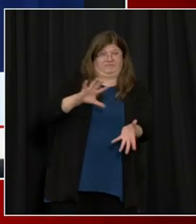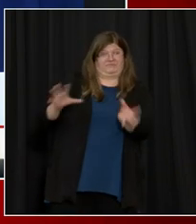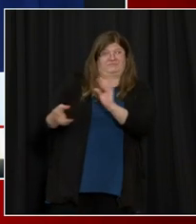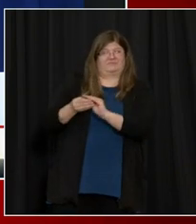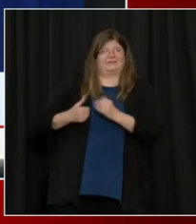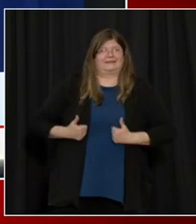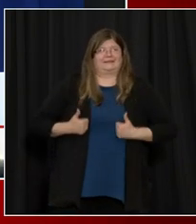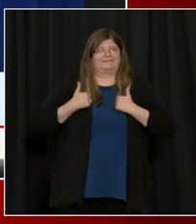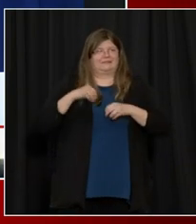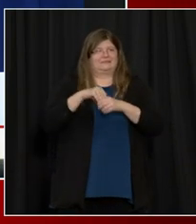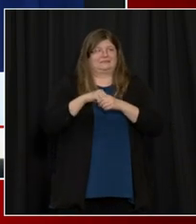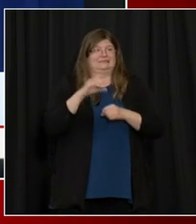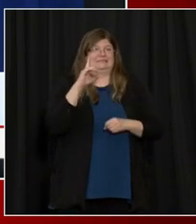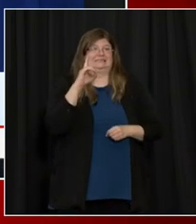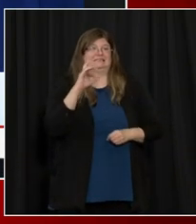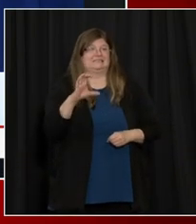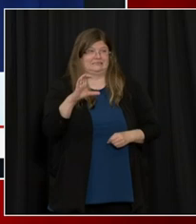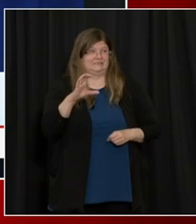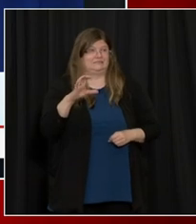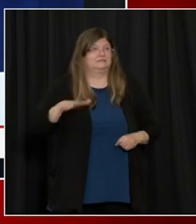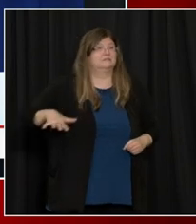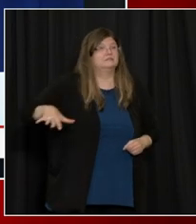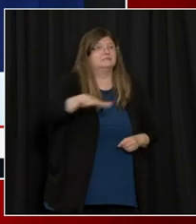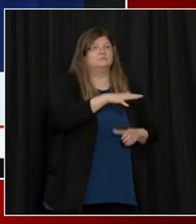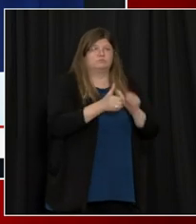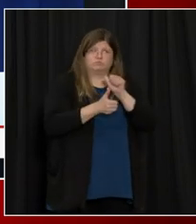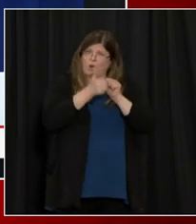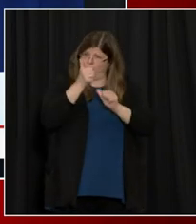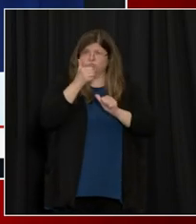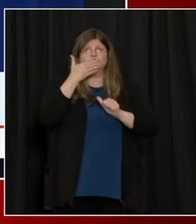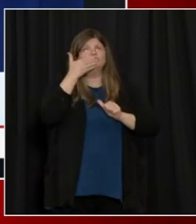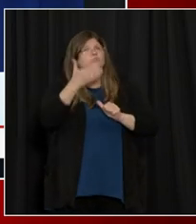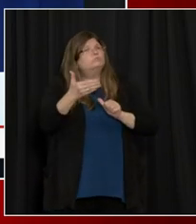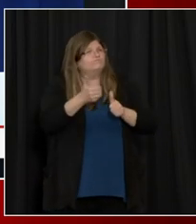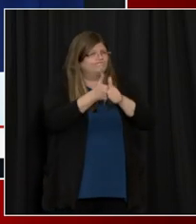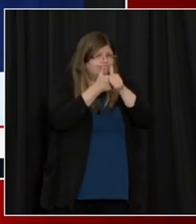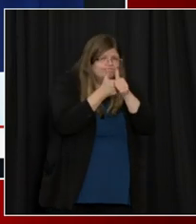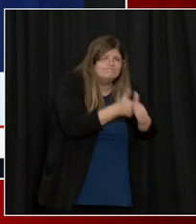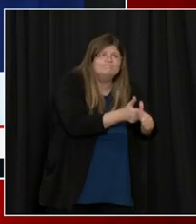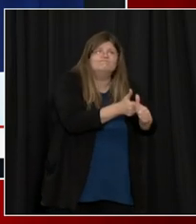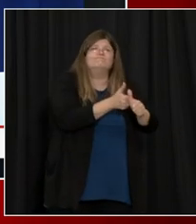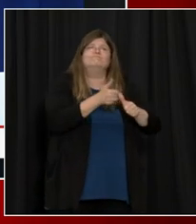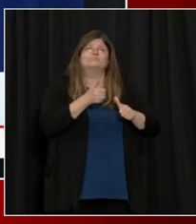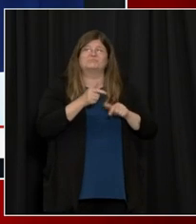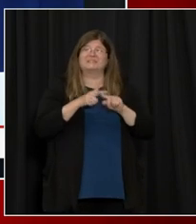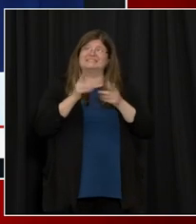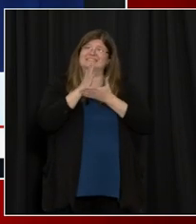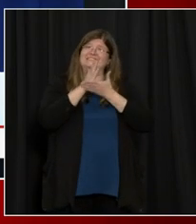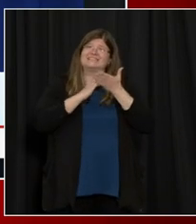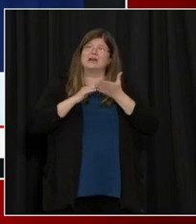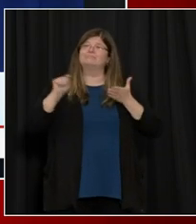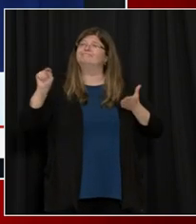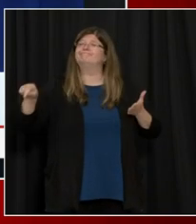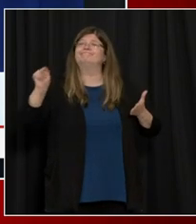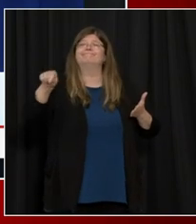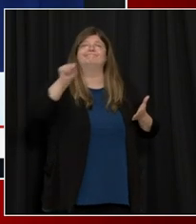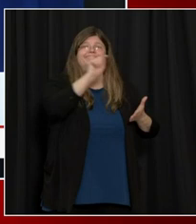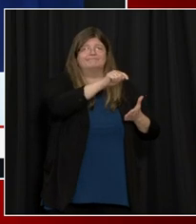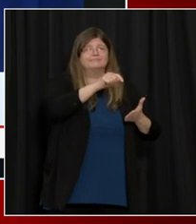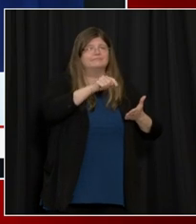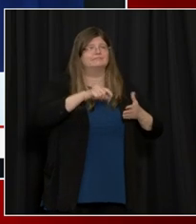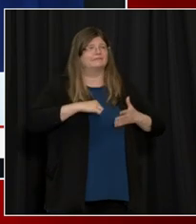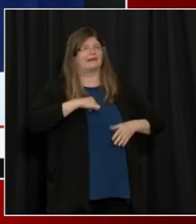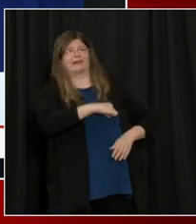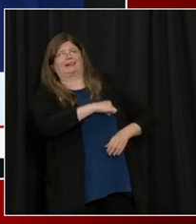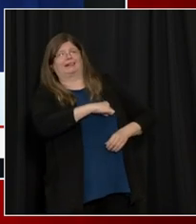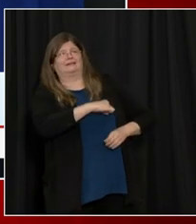Columbia, the large majority of those people have been compliant. And then for the people who aren't being compliant, I have to say, you see a police officer who gets punched in the